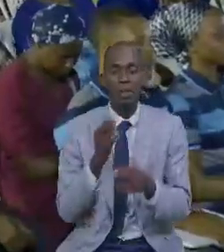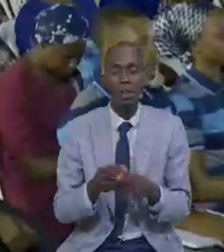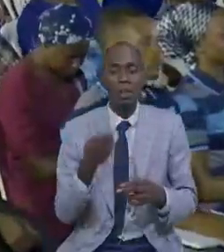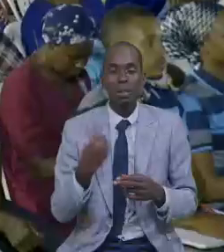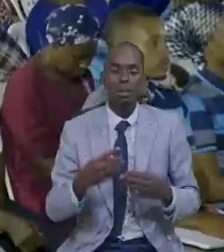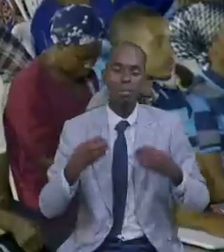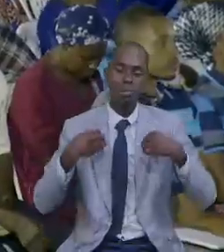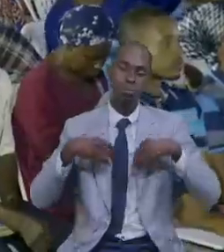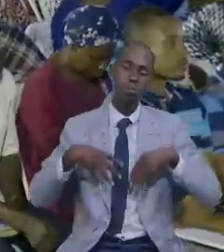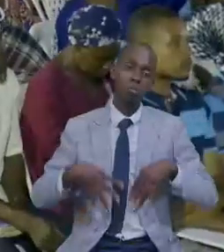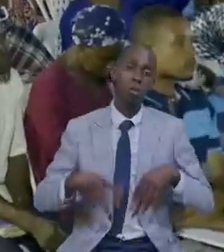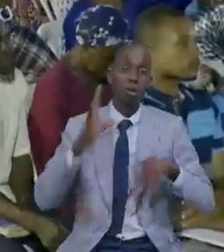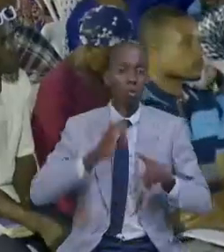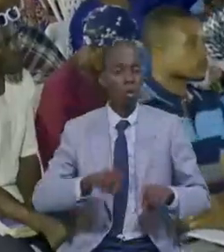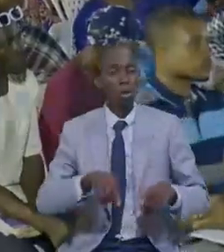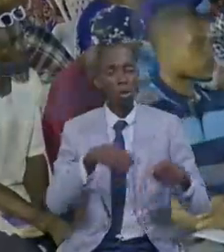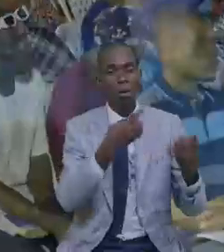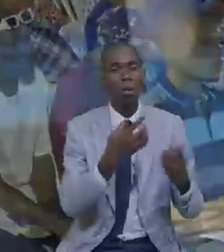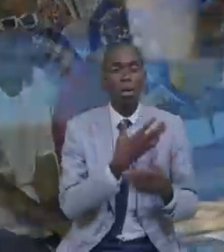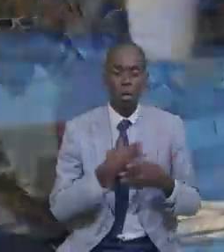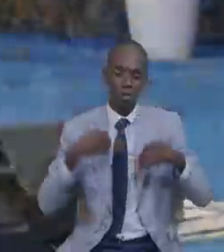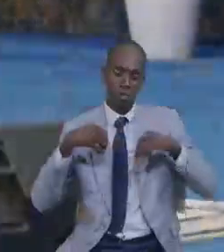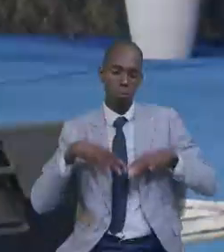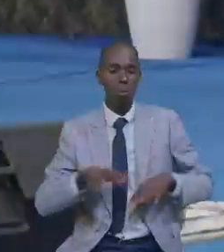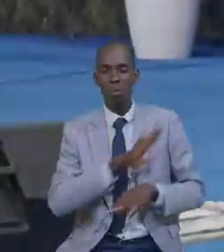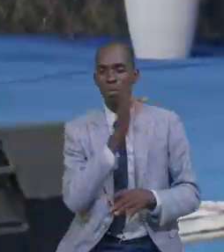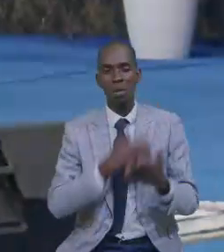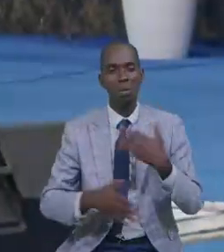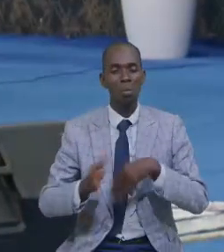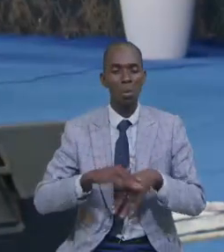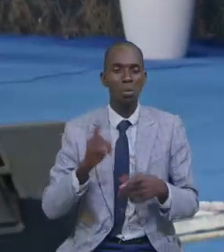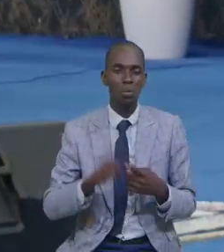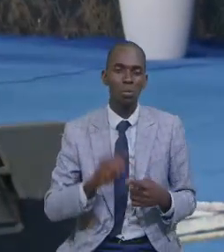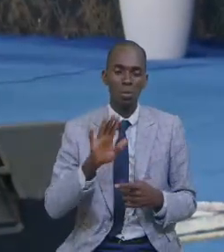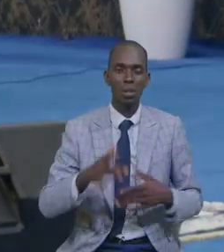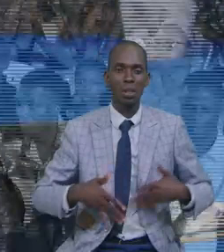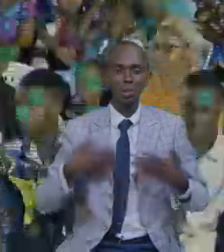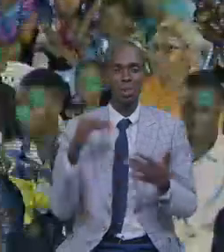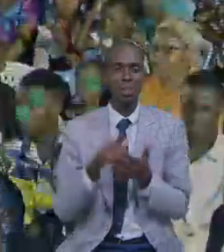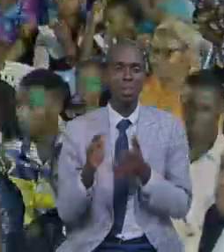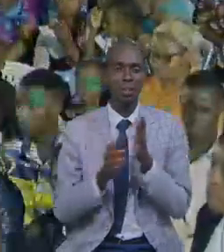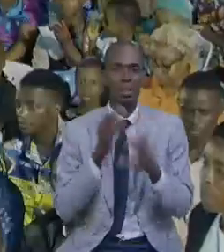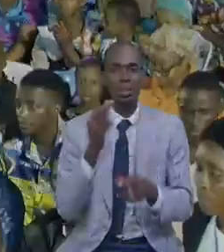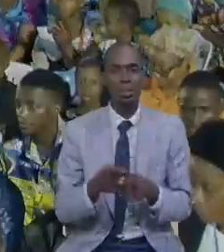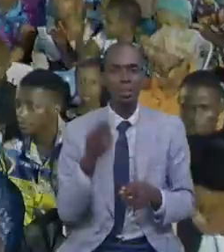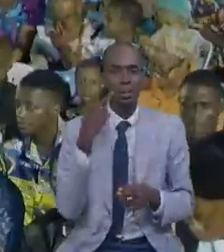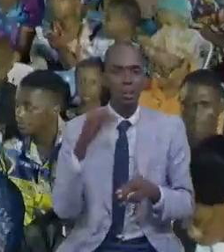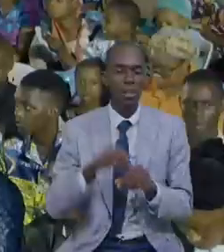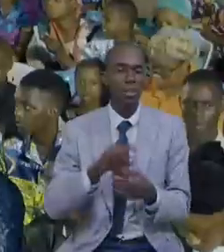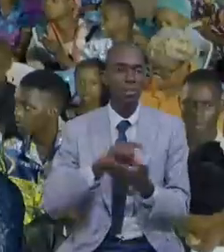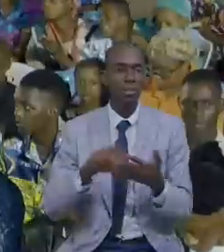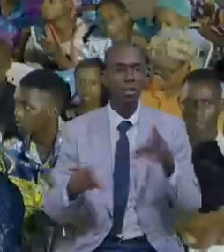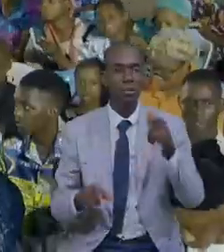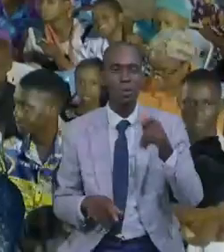depression will go, and depression will never come back to your life again. Look at verse 26. In